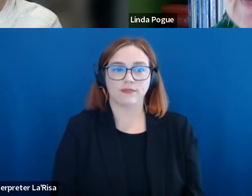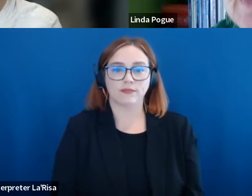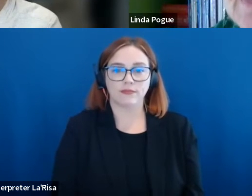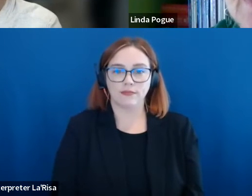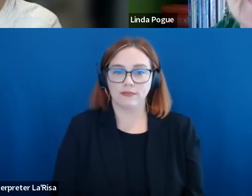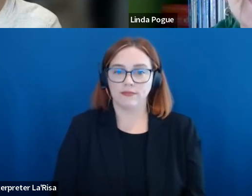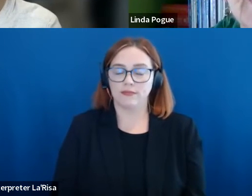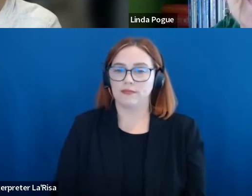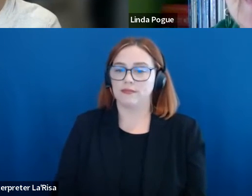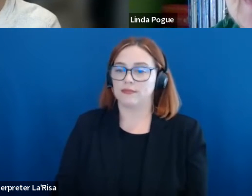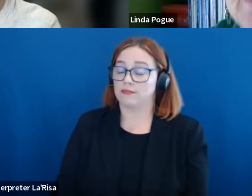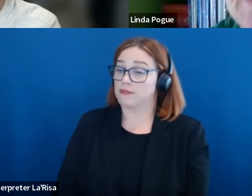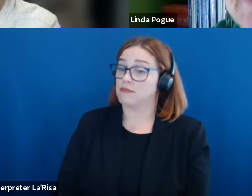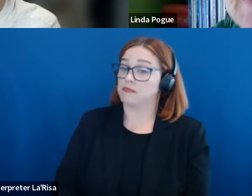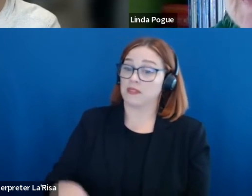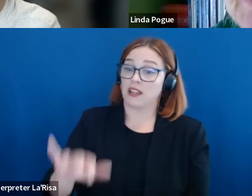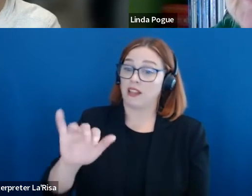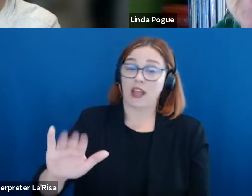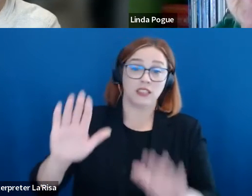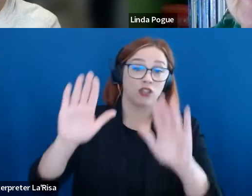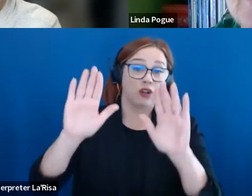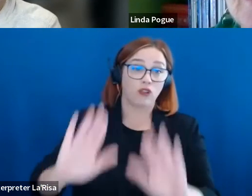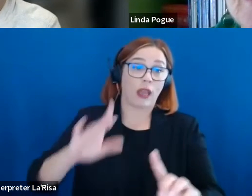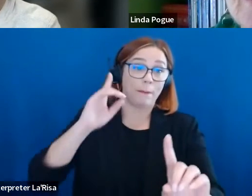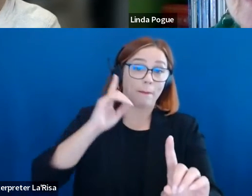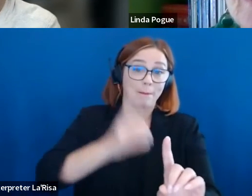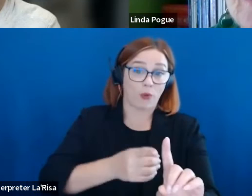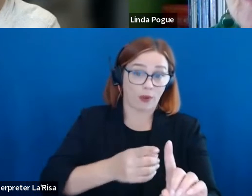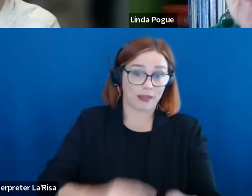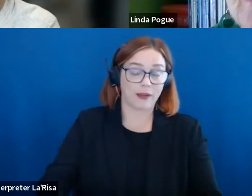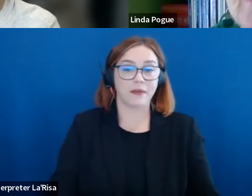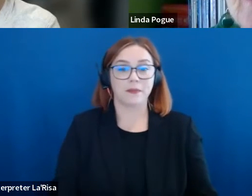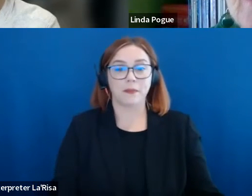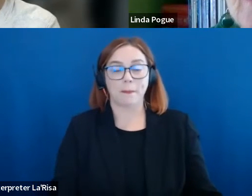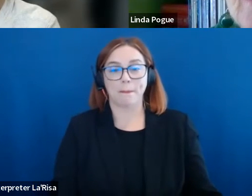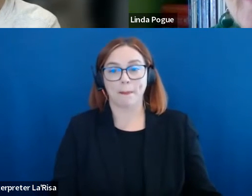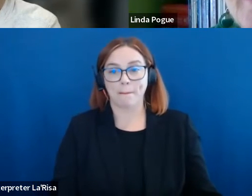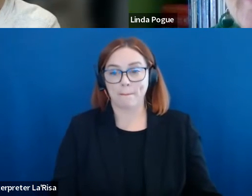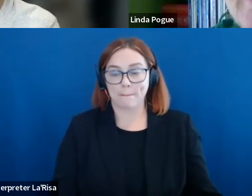Brain, you bring up a wonderful point. I like to call it